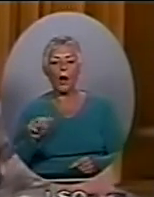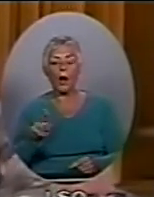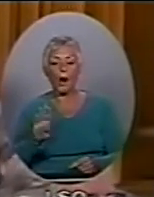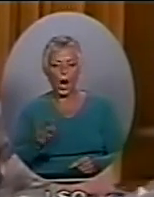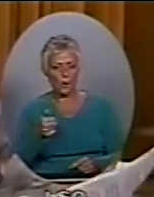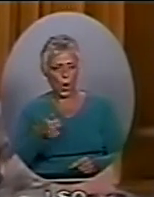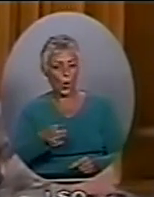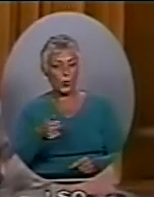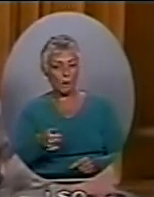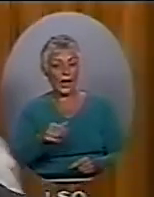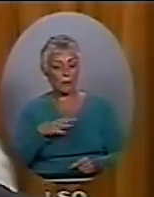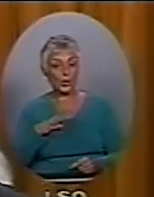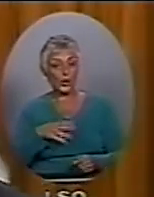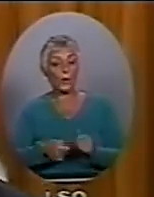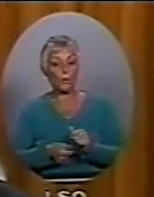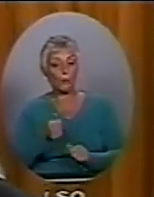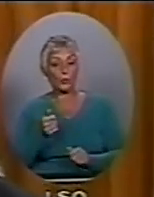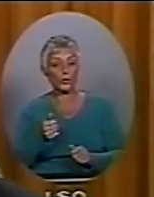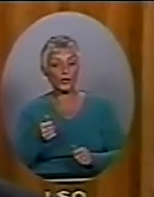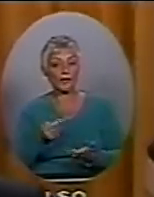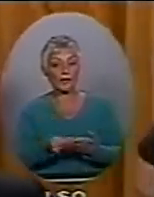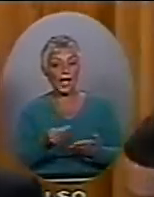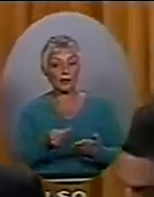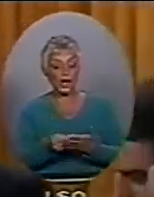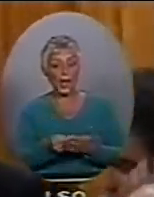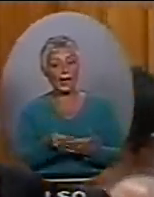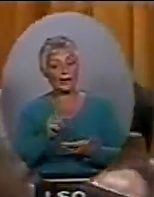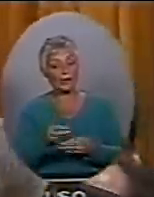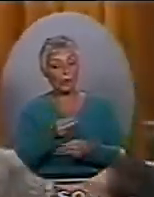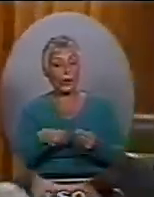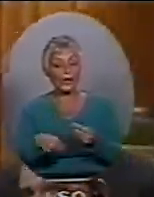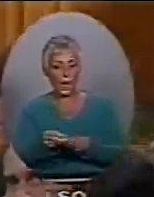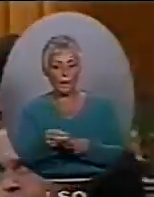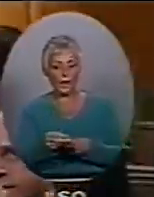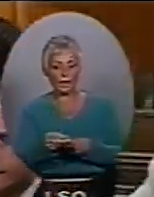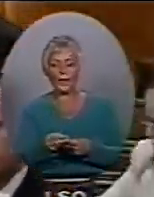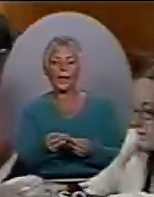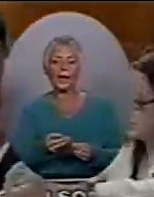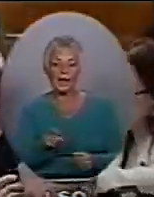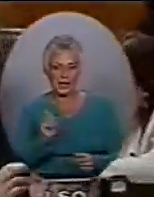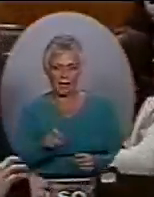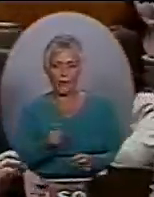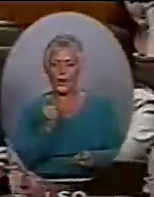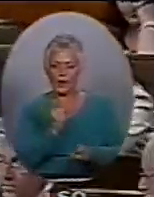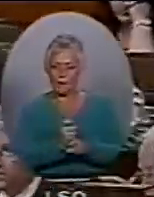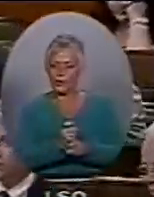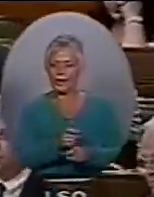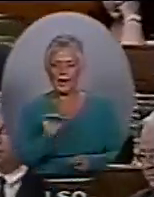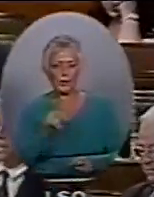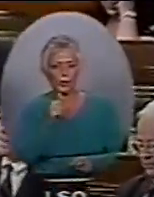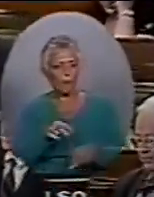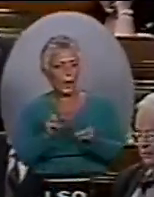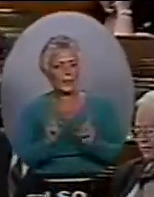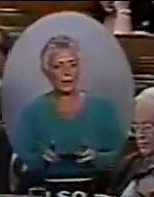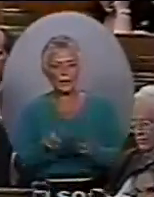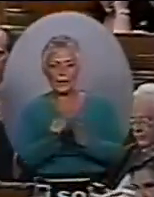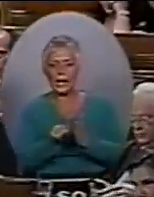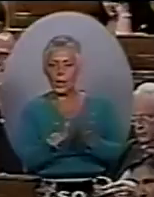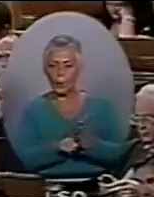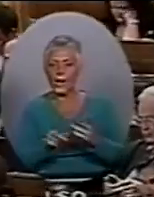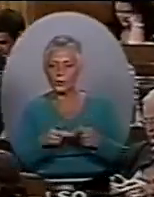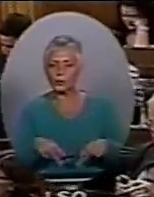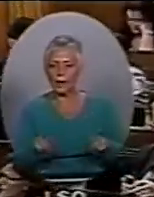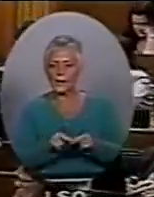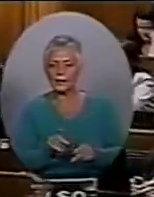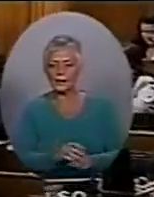held accountable for breaking the laws of this country? Honourable Minister of Canadian Health. It is an